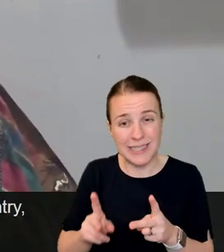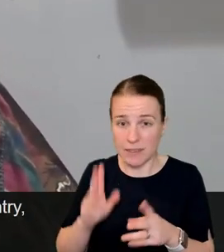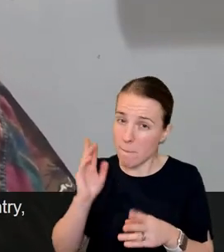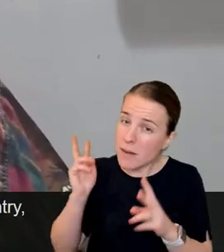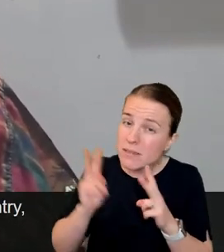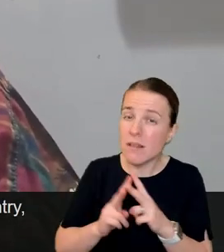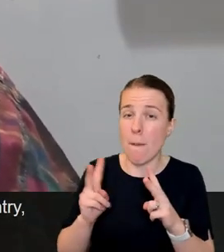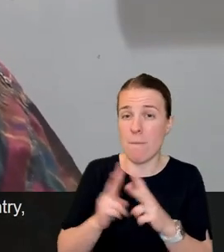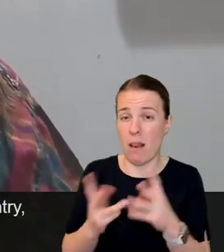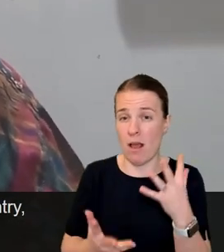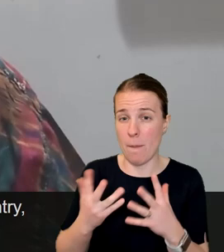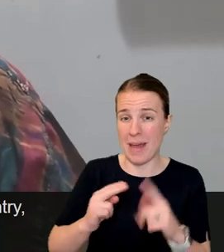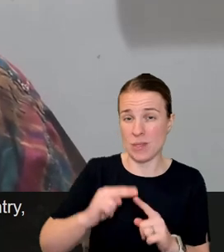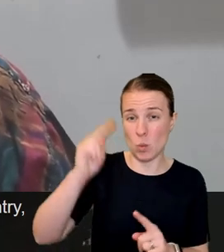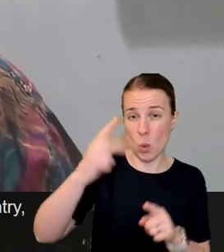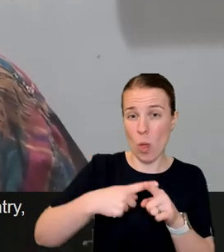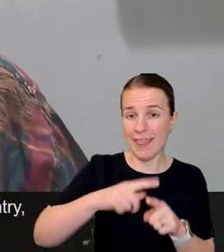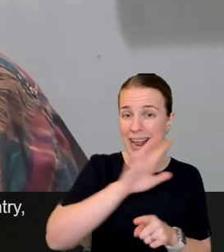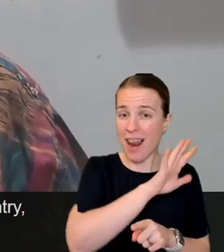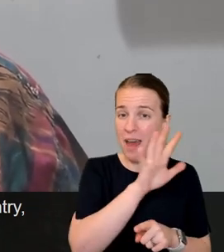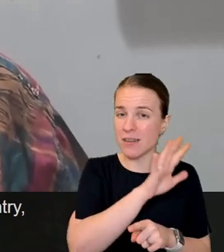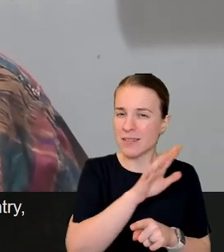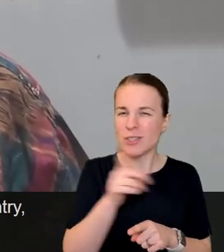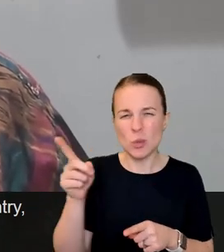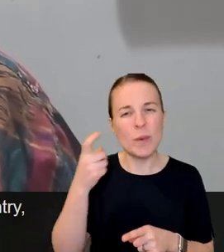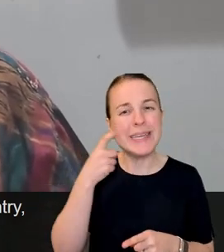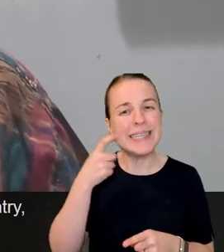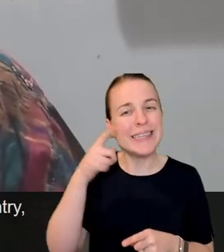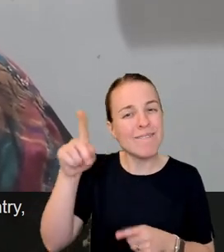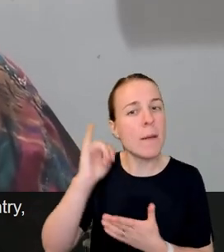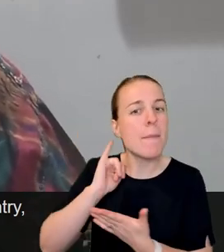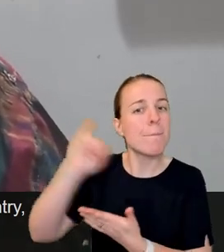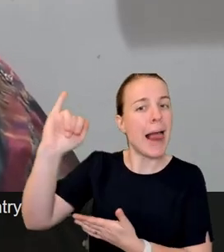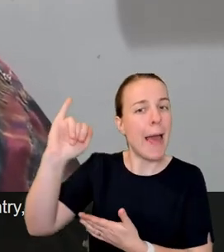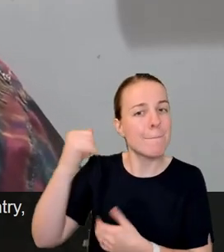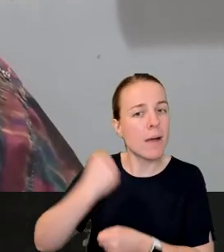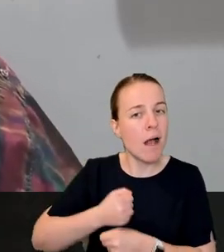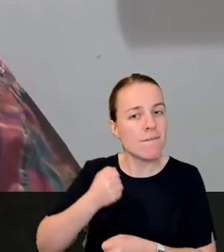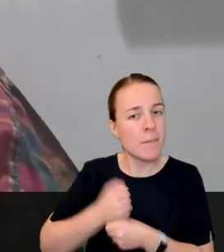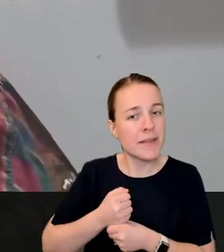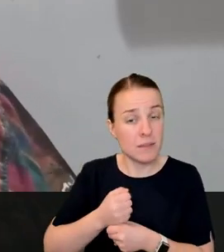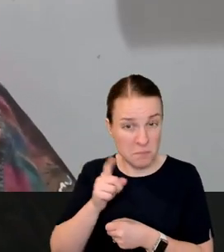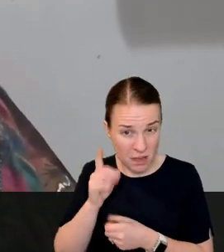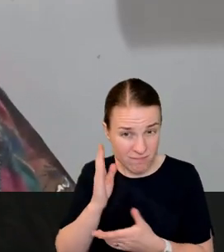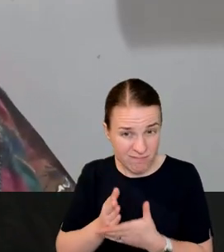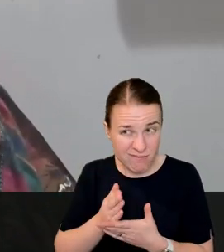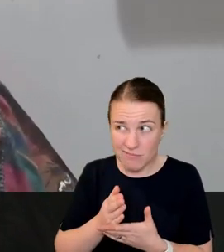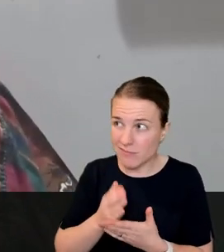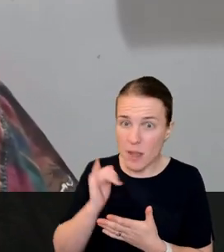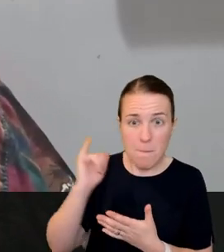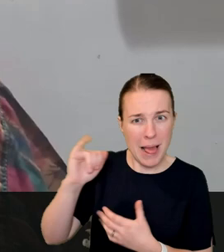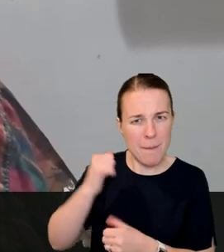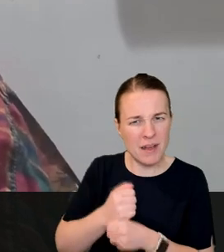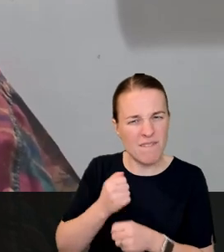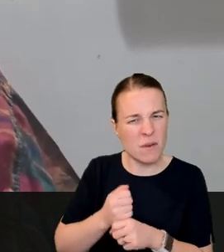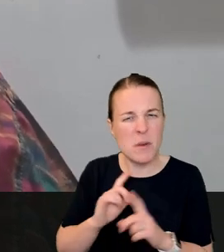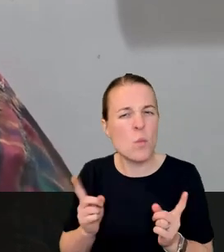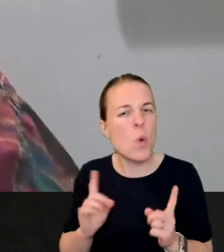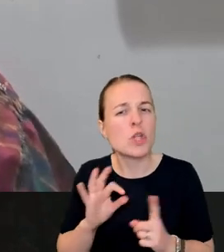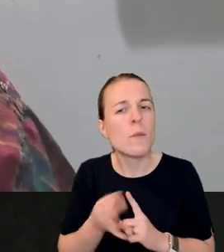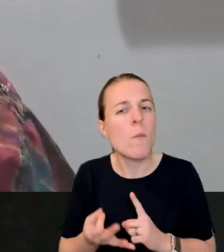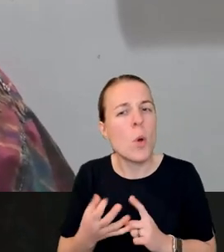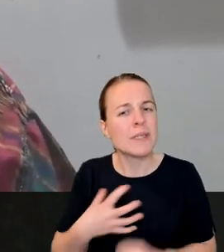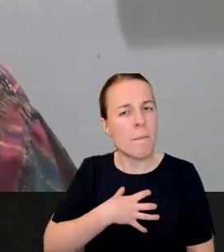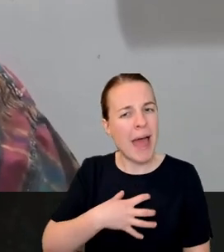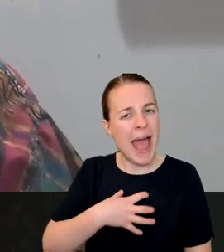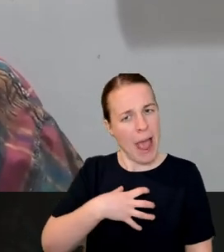of England gets. So it's very convenient to blame it all on the government, but if it is all government, what's the point of the mayor? Because the mayor's here to stop. And so